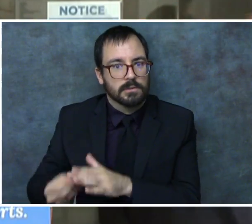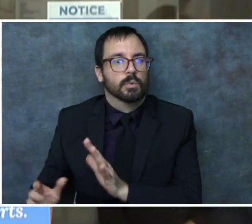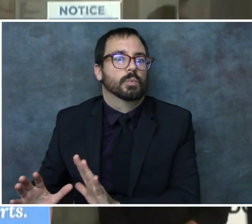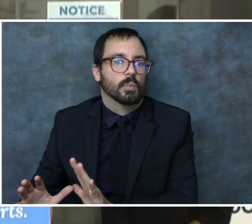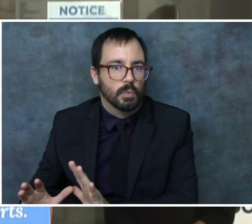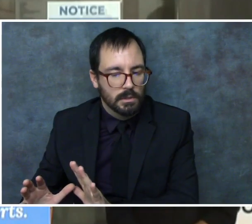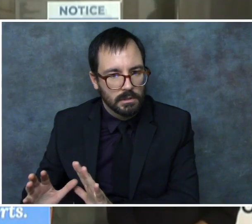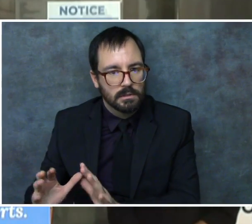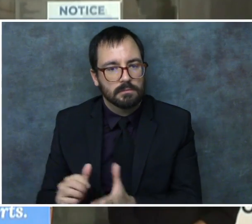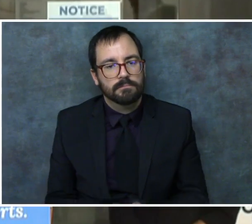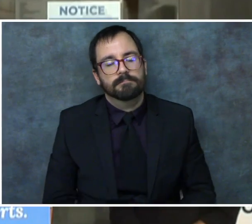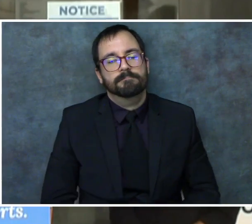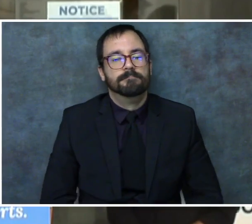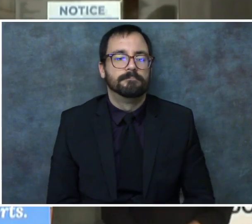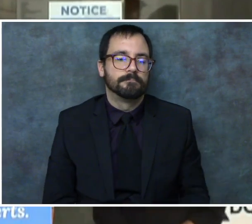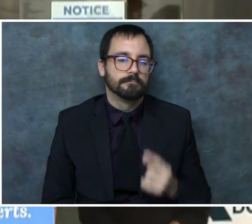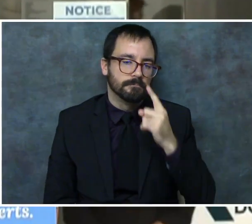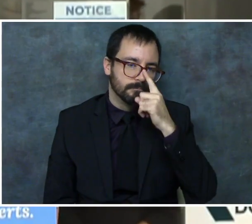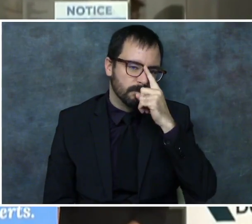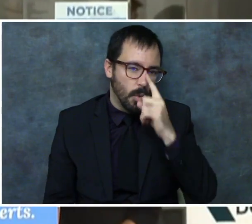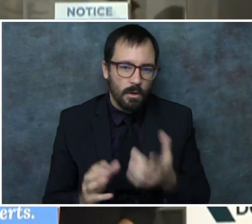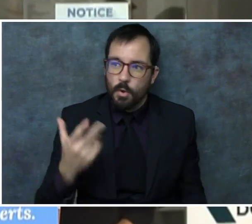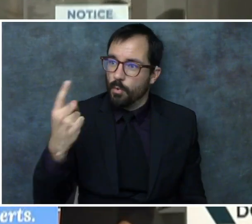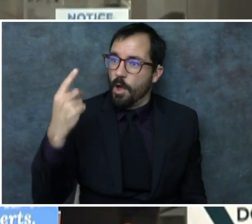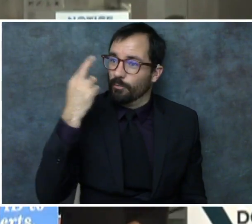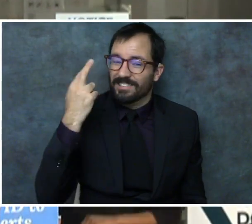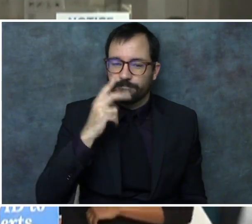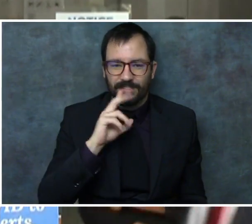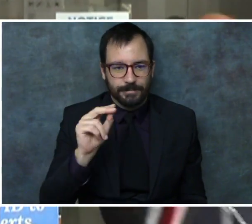Yeah. All right, yeah.